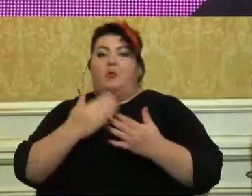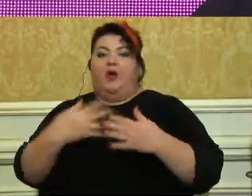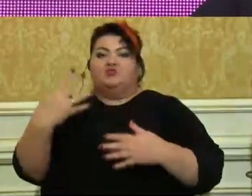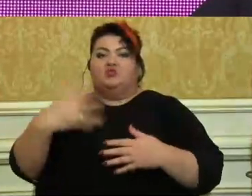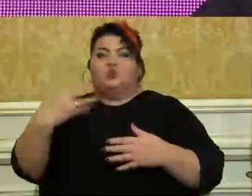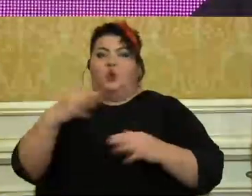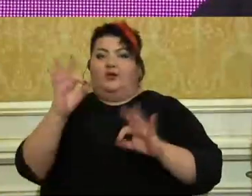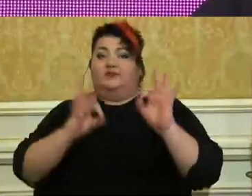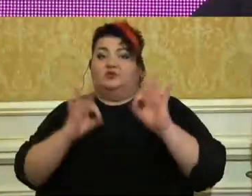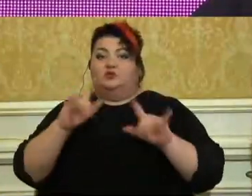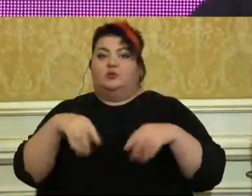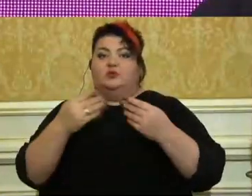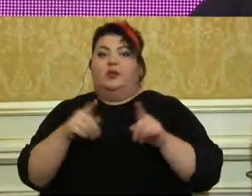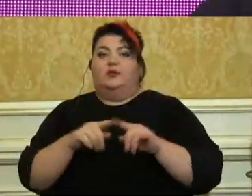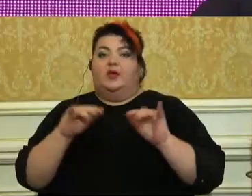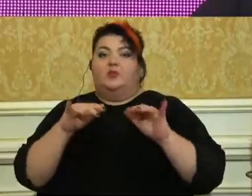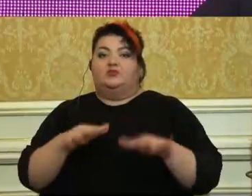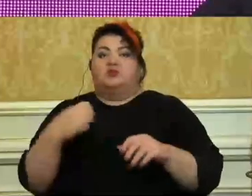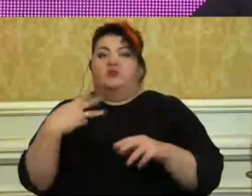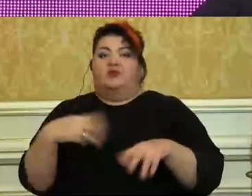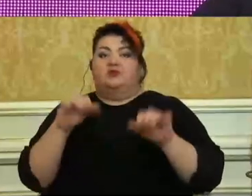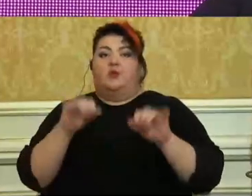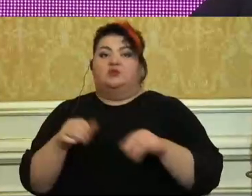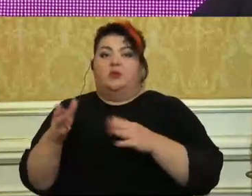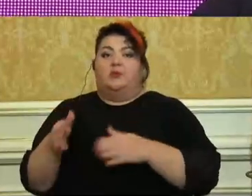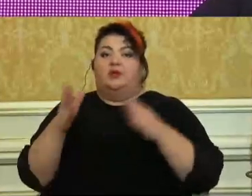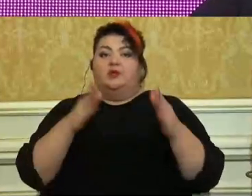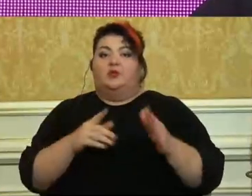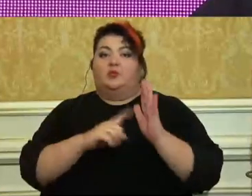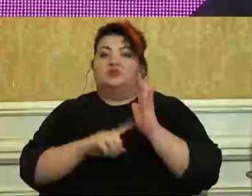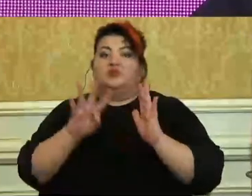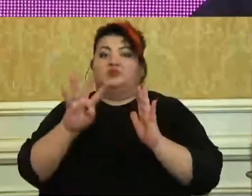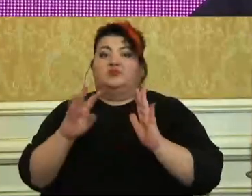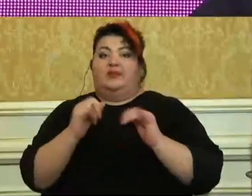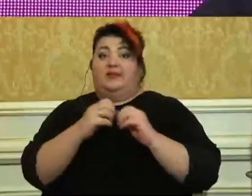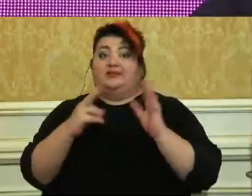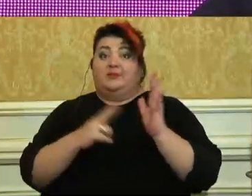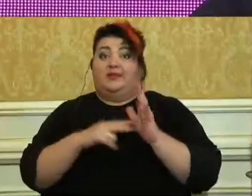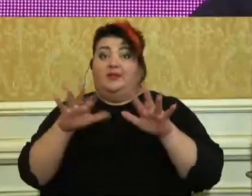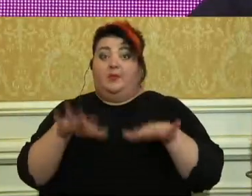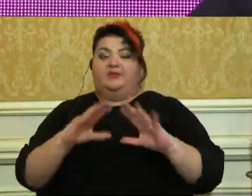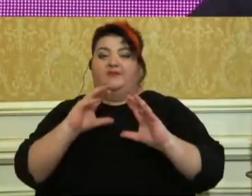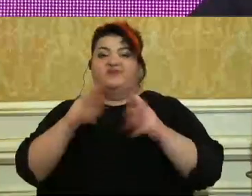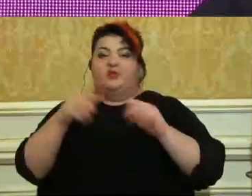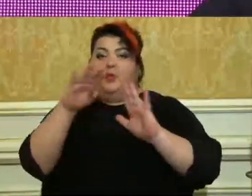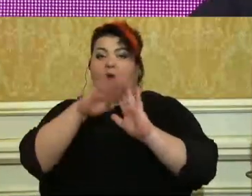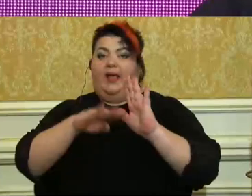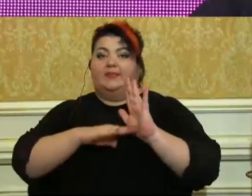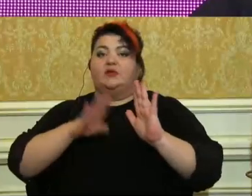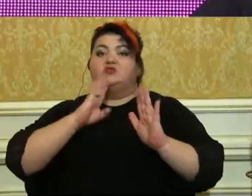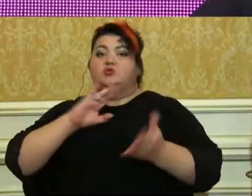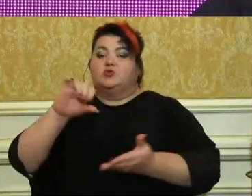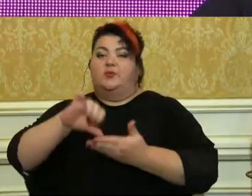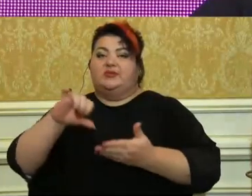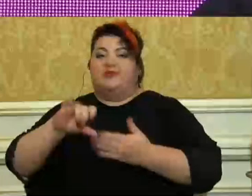kind of a 40% gave to France to jump over from 64th place to